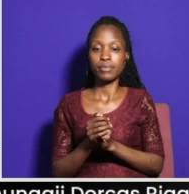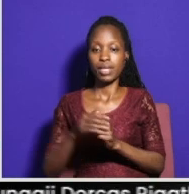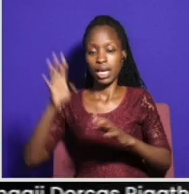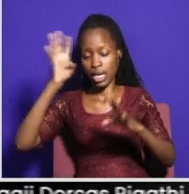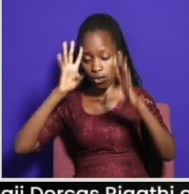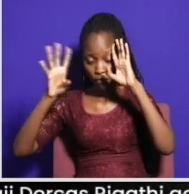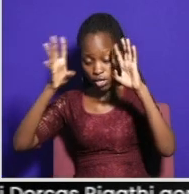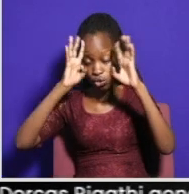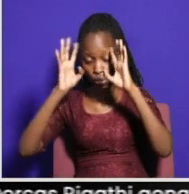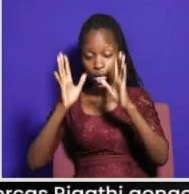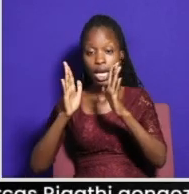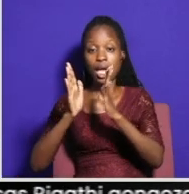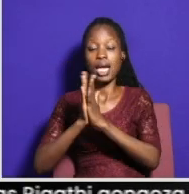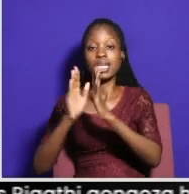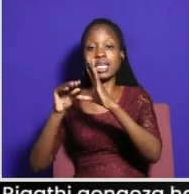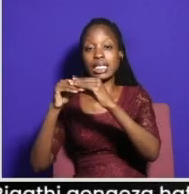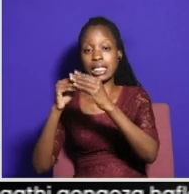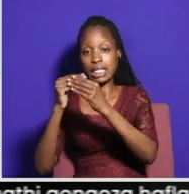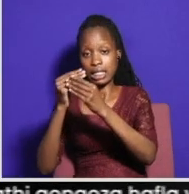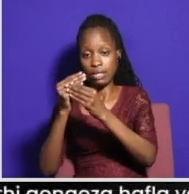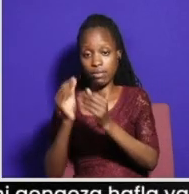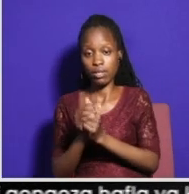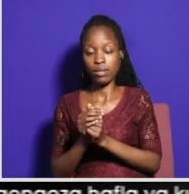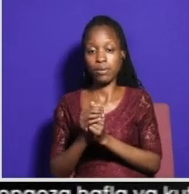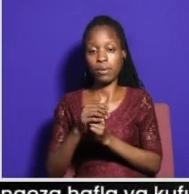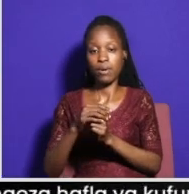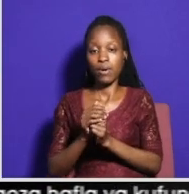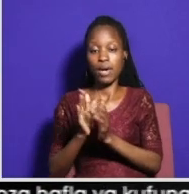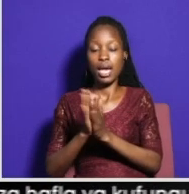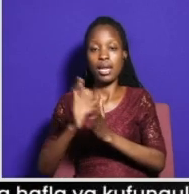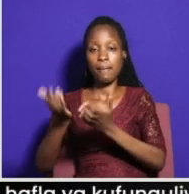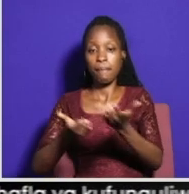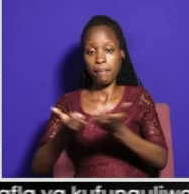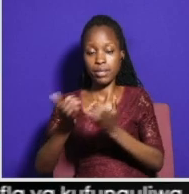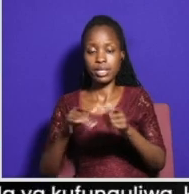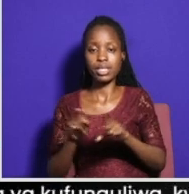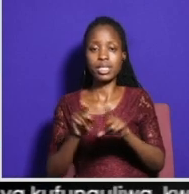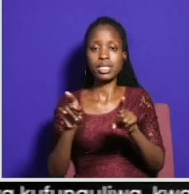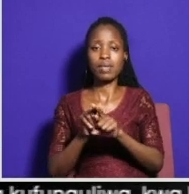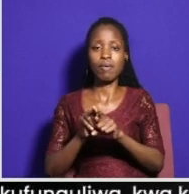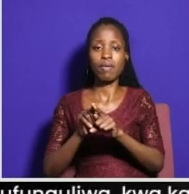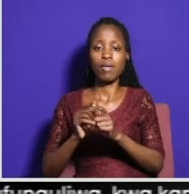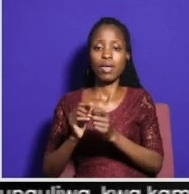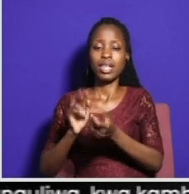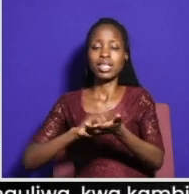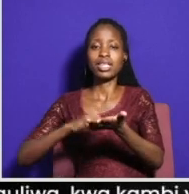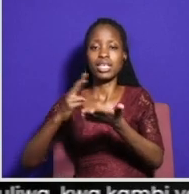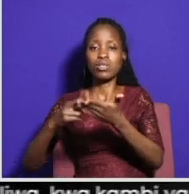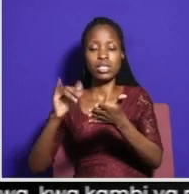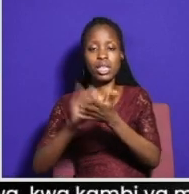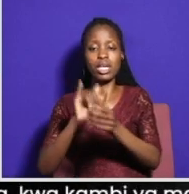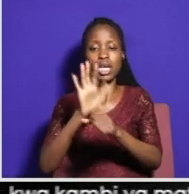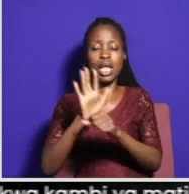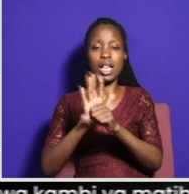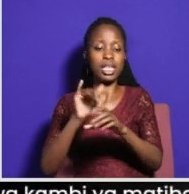innovation, creativity, enterprise, the energy resources that are abundant in